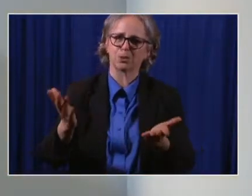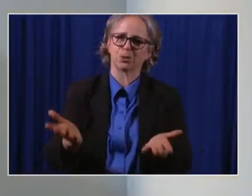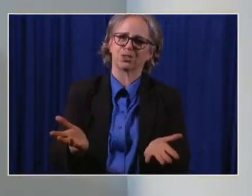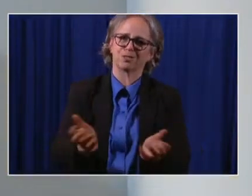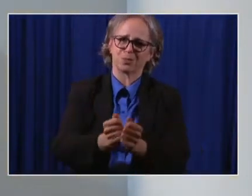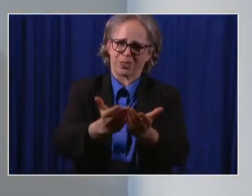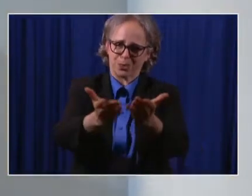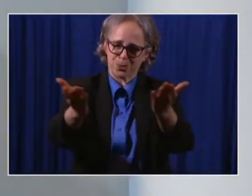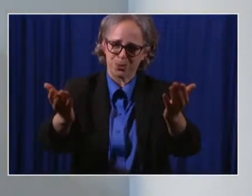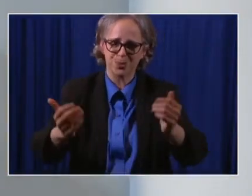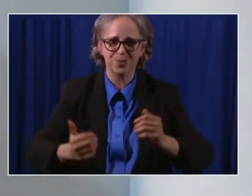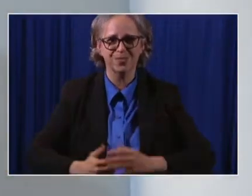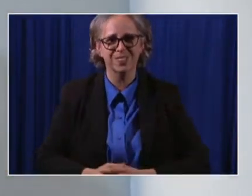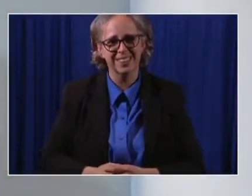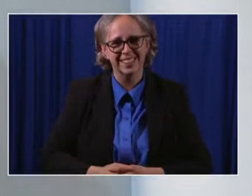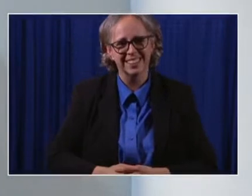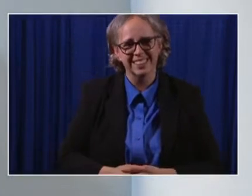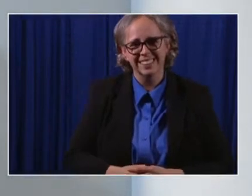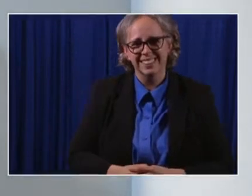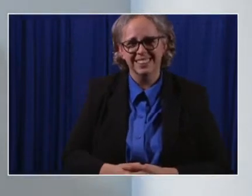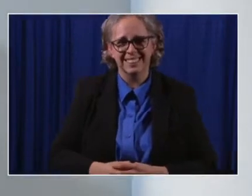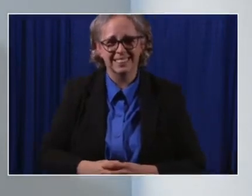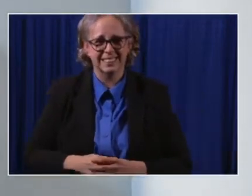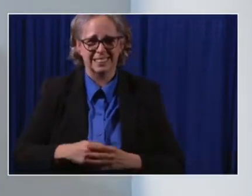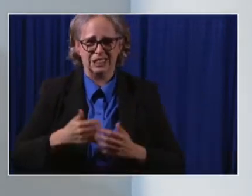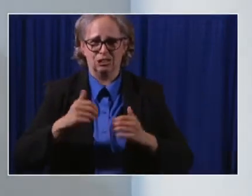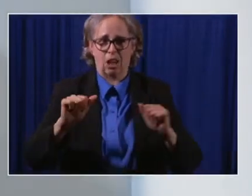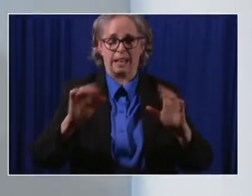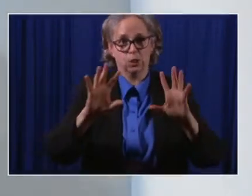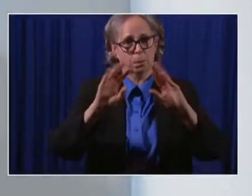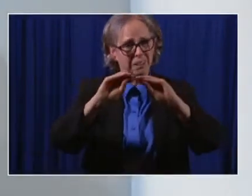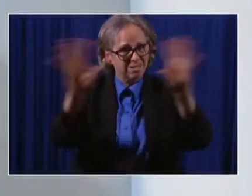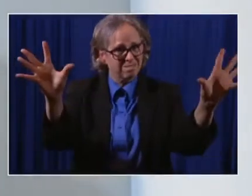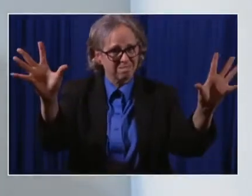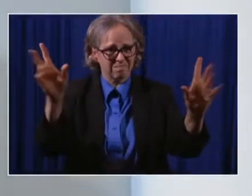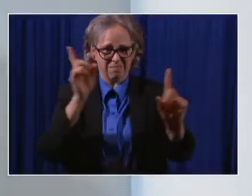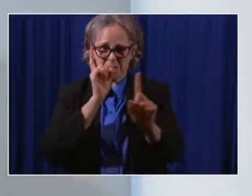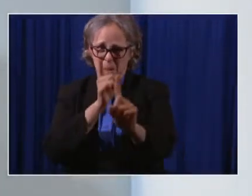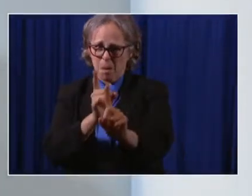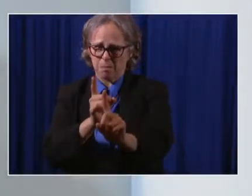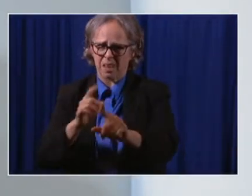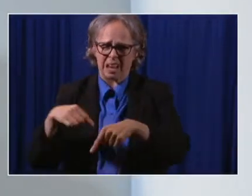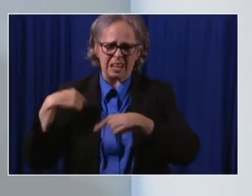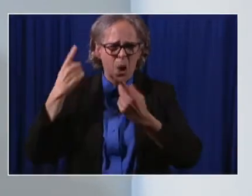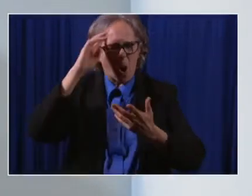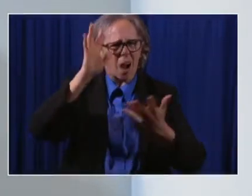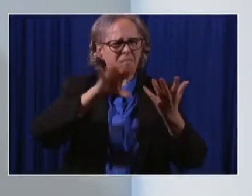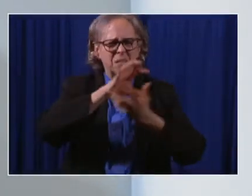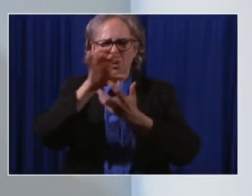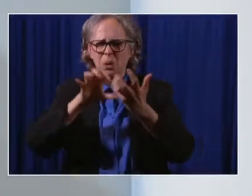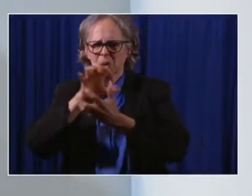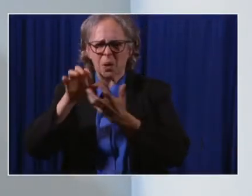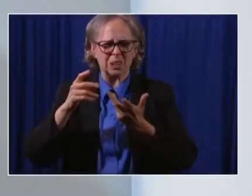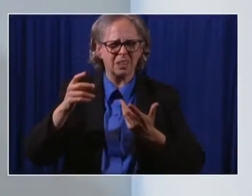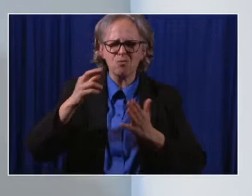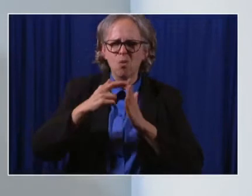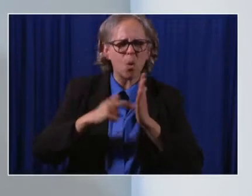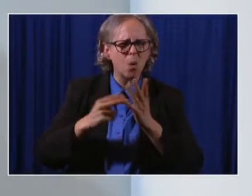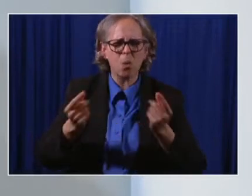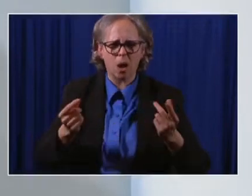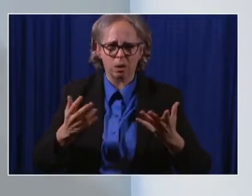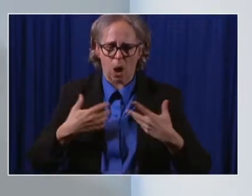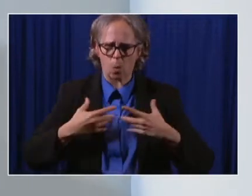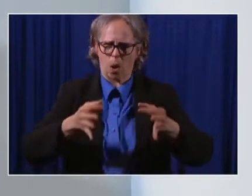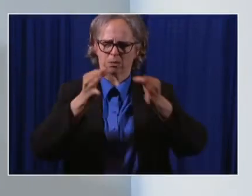to provide a little clarification about where things stand. I know there's been some confusion out there about what the rules are. We're going to go back through those